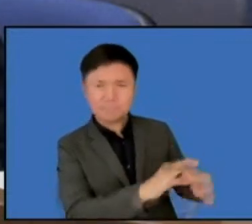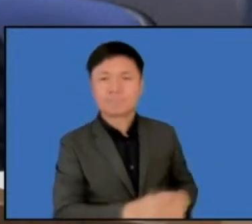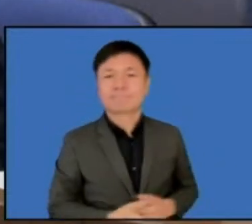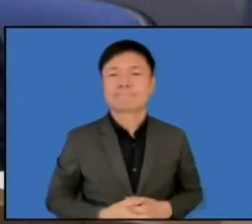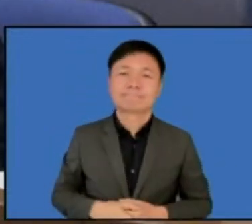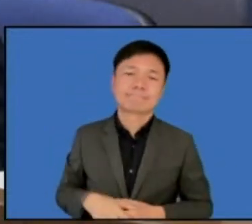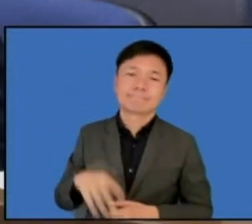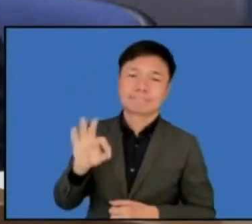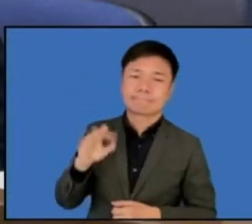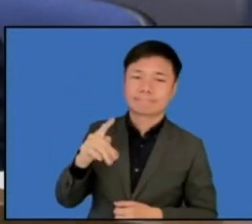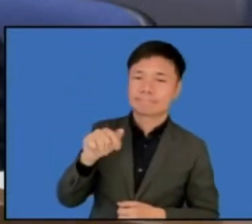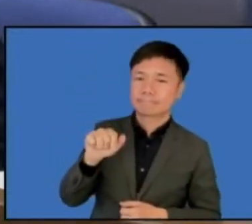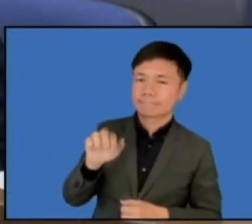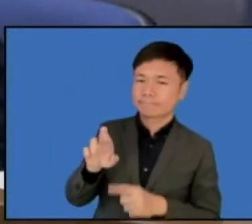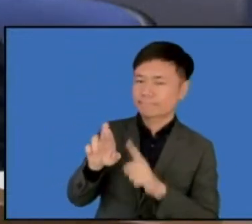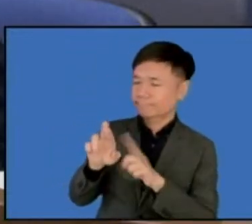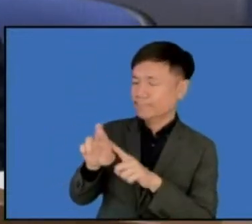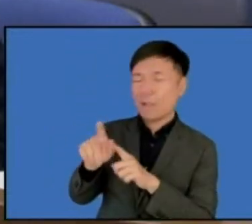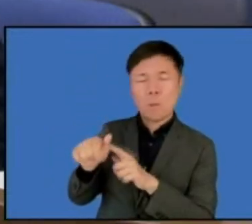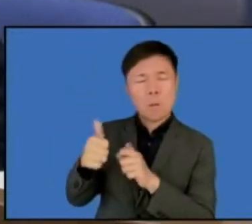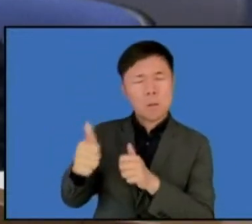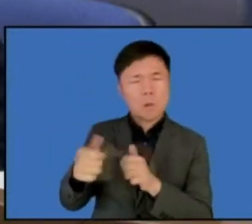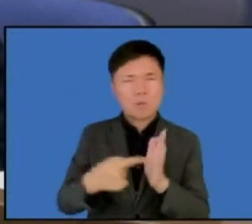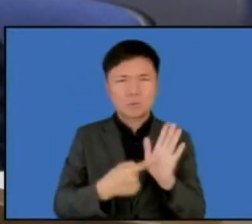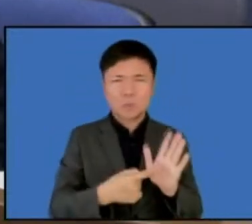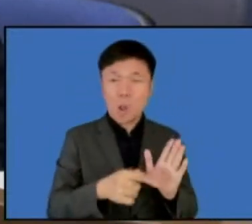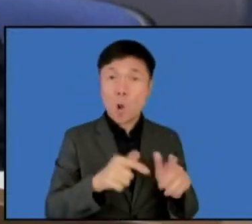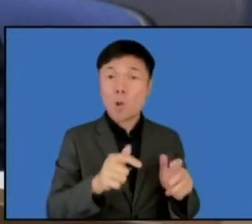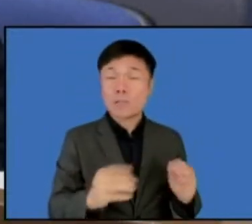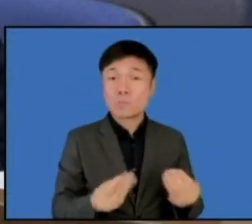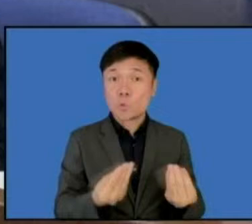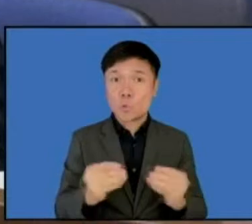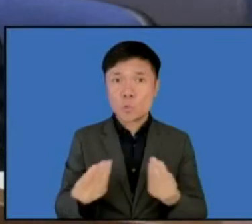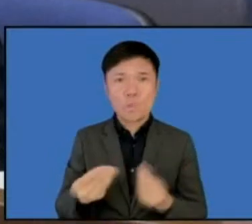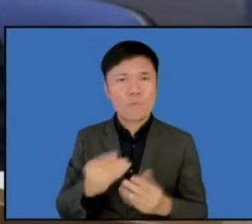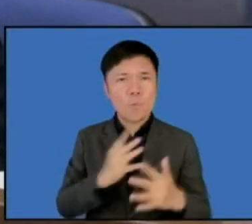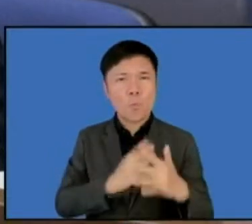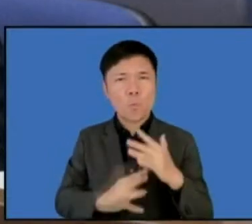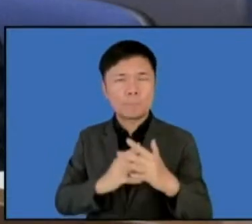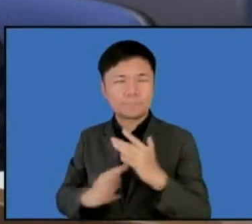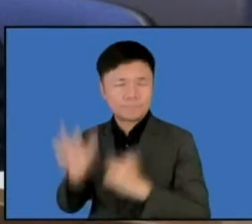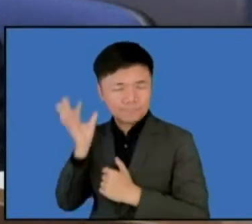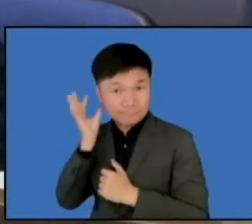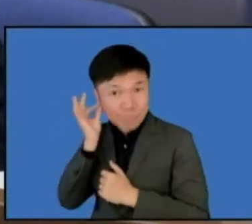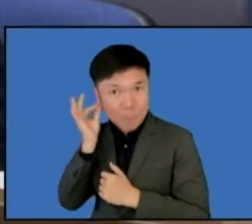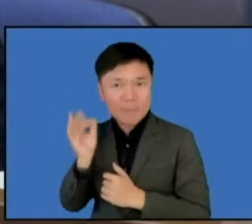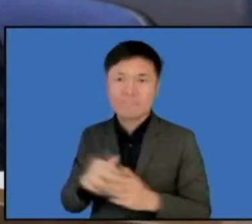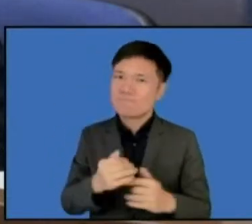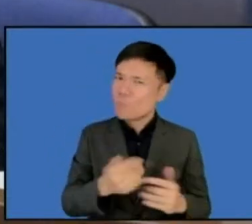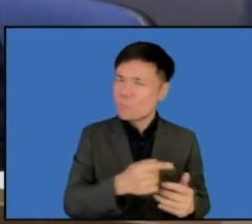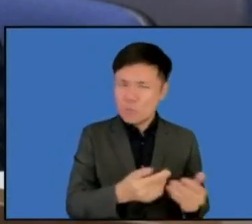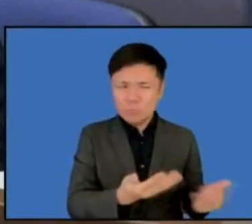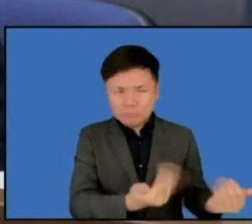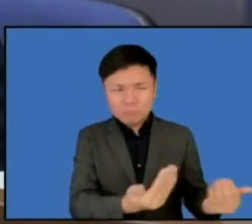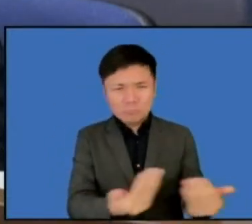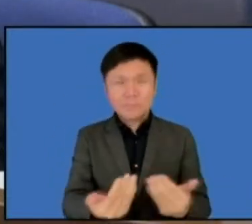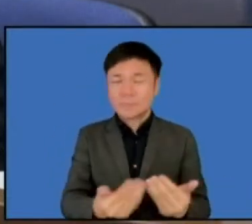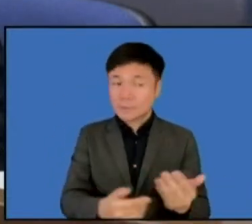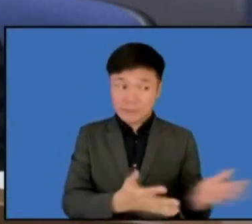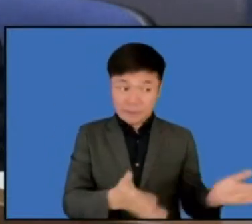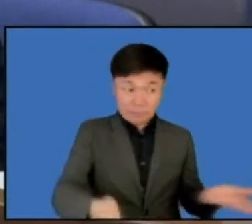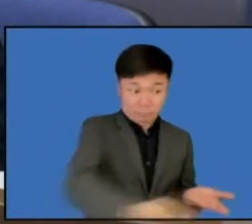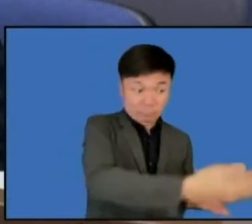in the region, and our resilient community of young women migrants has engaged with various stakeholders to drive evidence-based